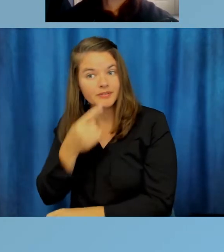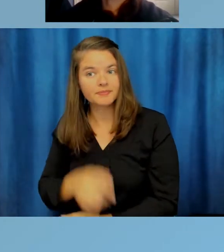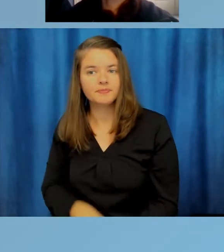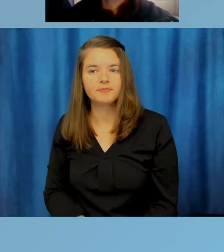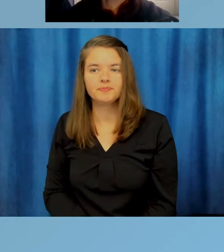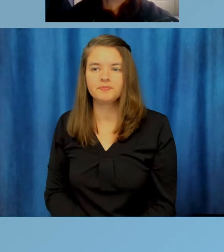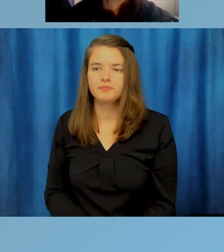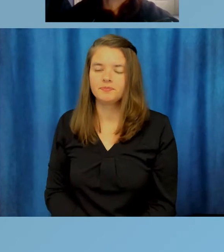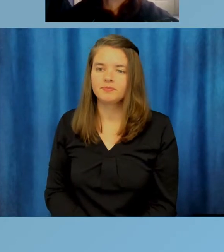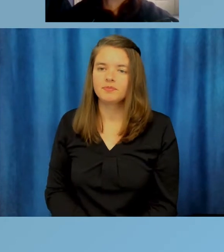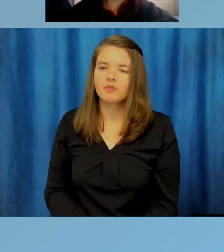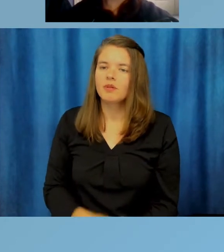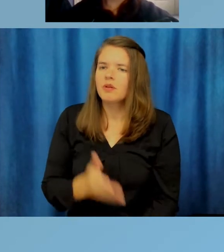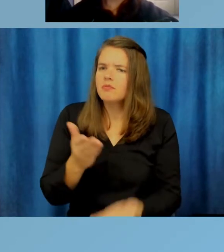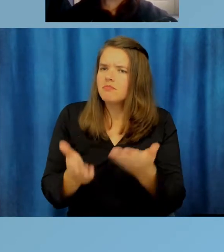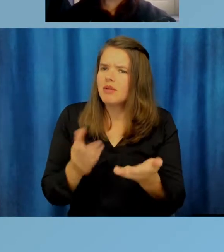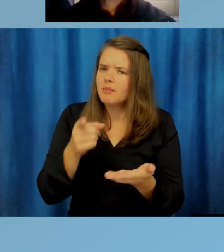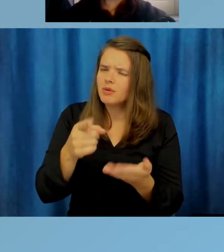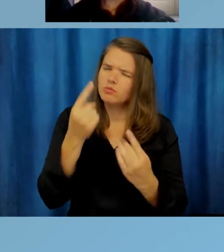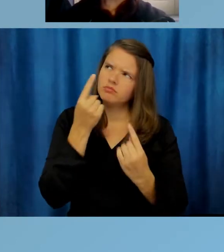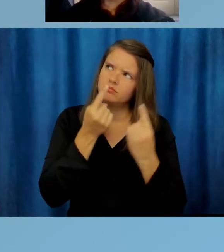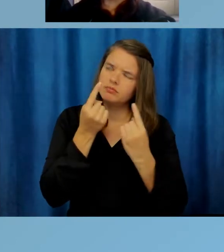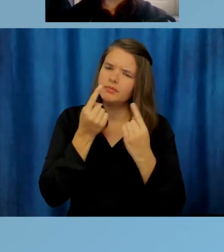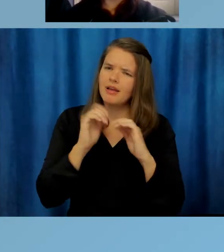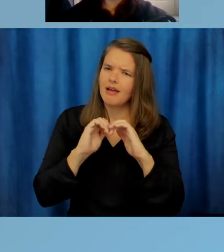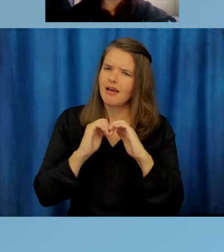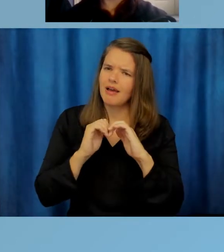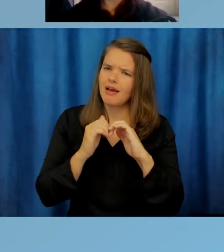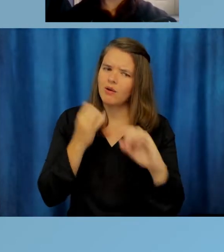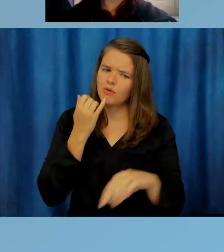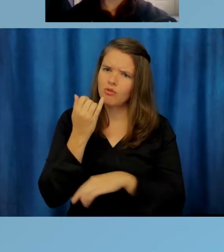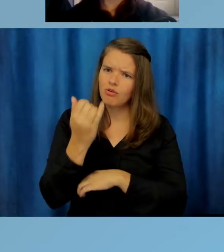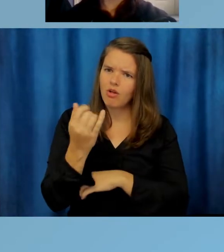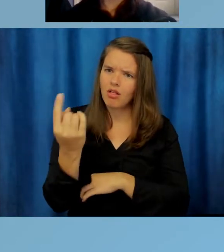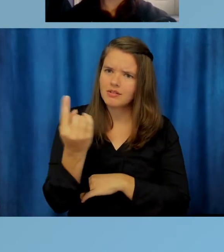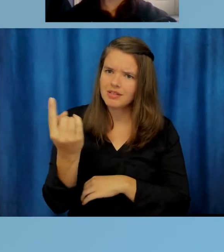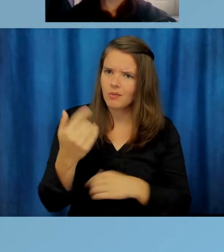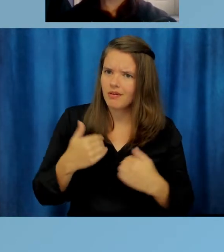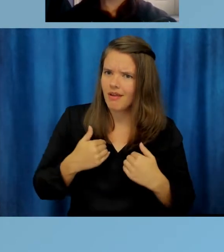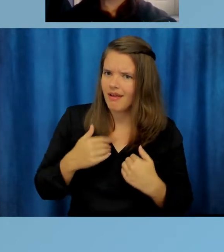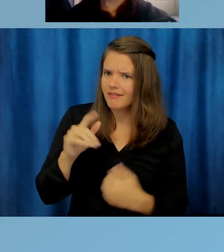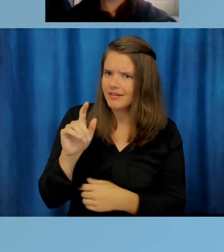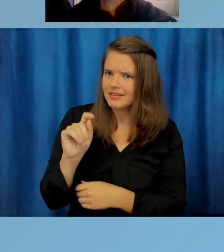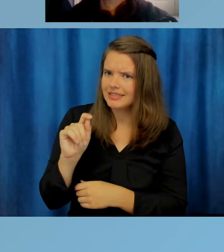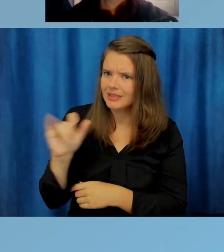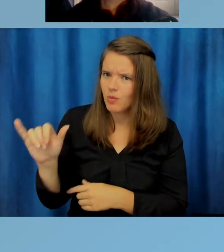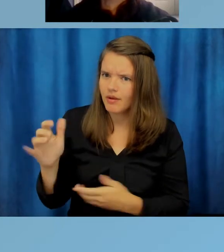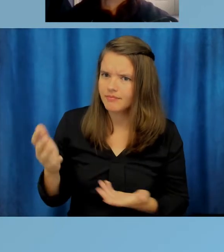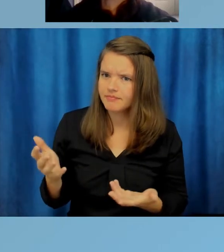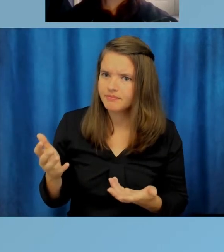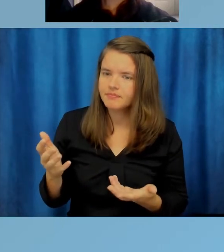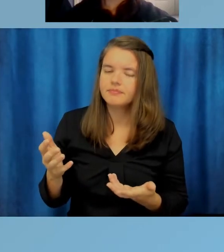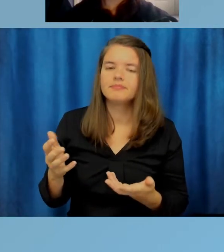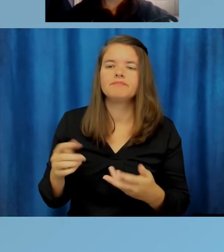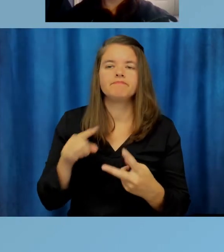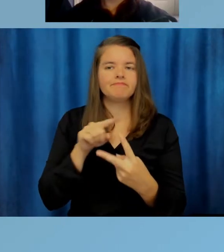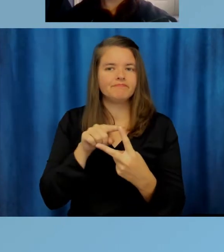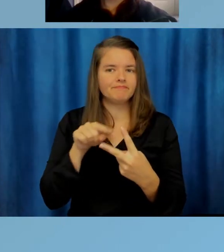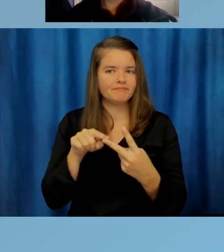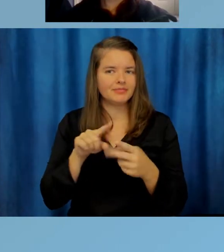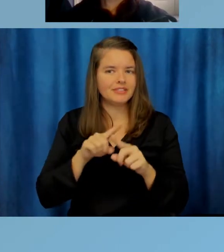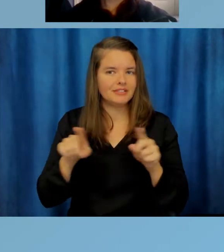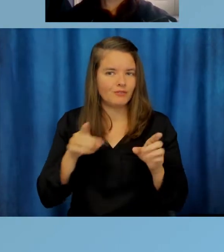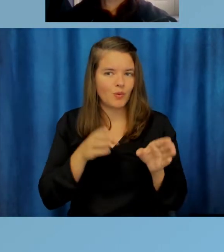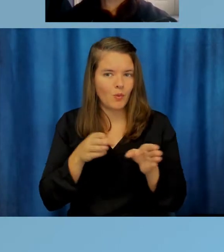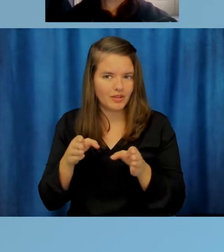hearing. So you might ask yourself, how do you call someone that has a TTY? So there are two